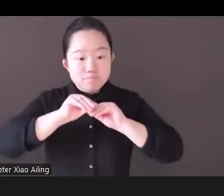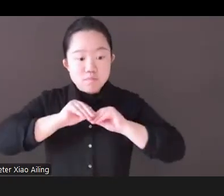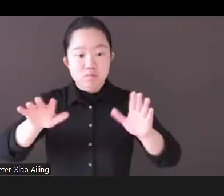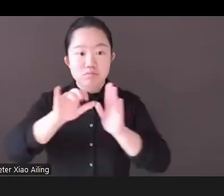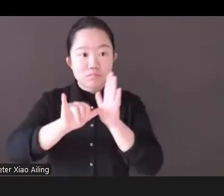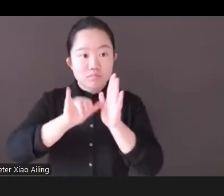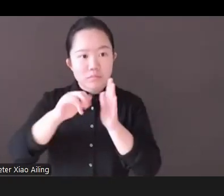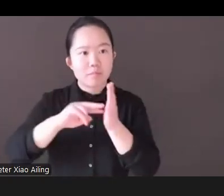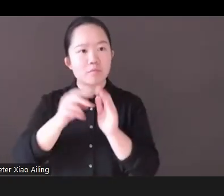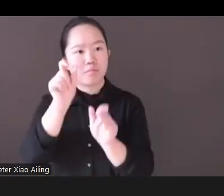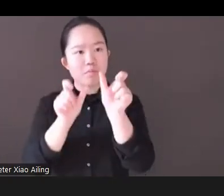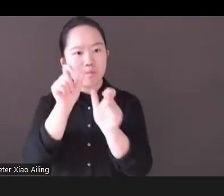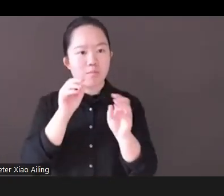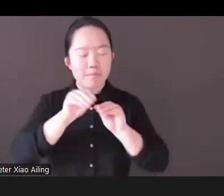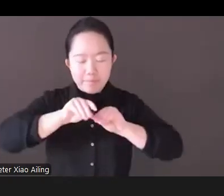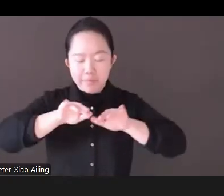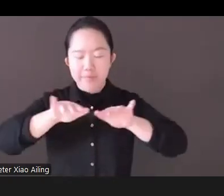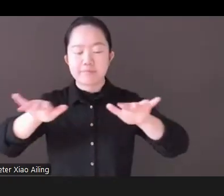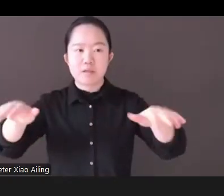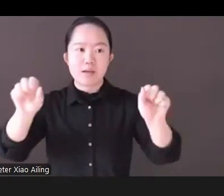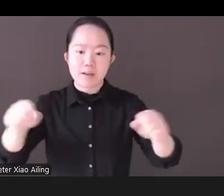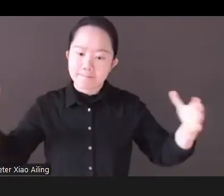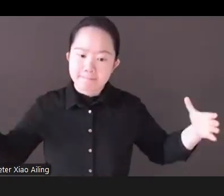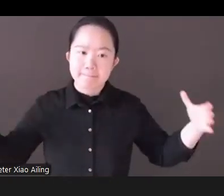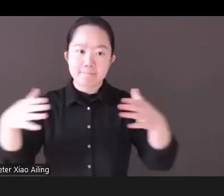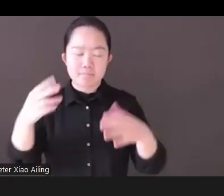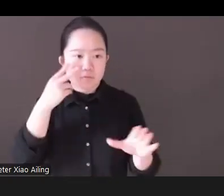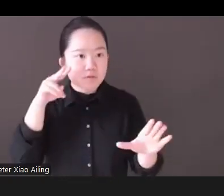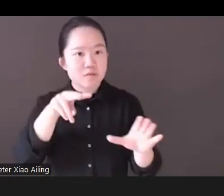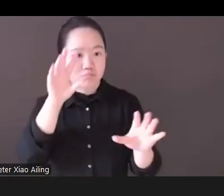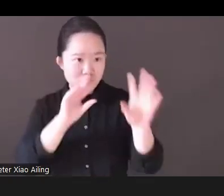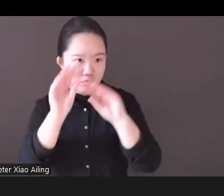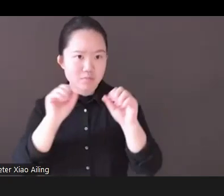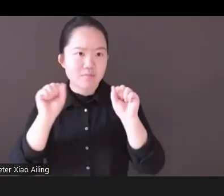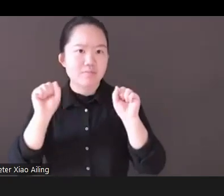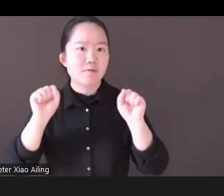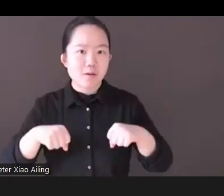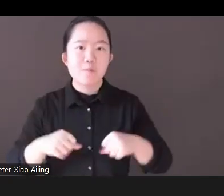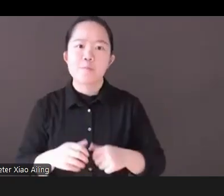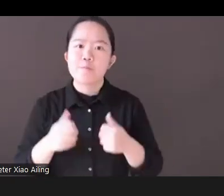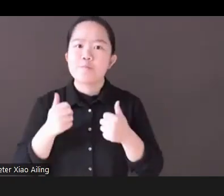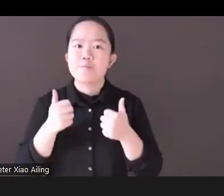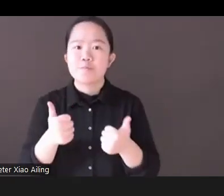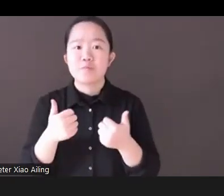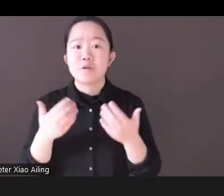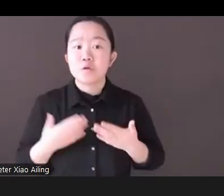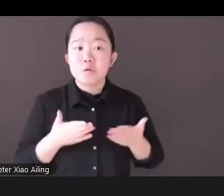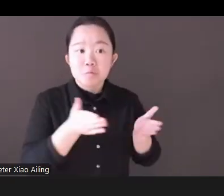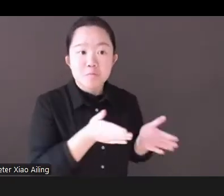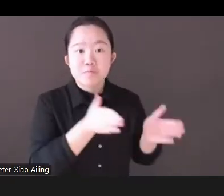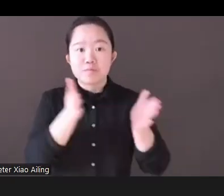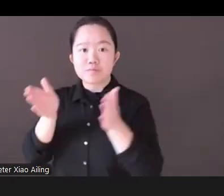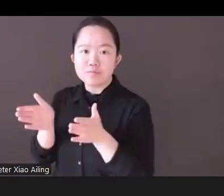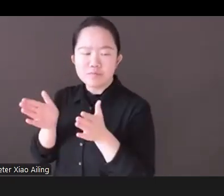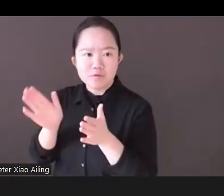ground to kick this off. So I will stay with you, Carmen. What about the penalties in the Swedish legislation? Could you explain a little bit how that